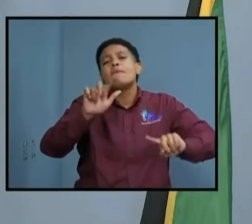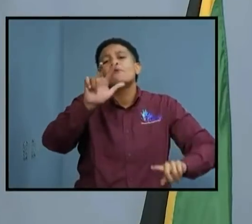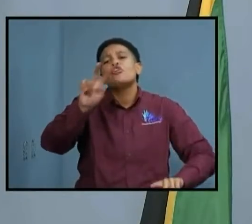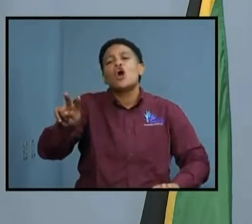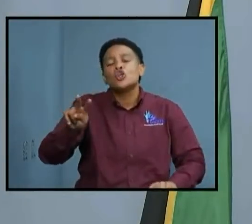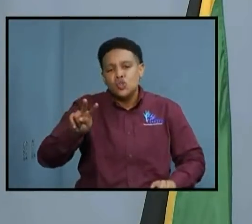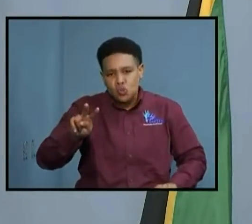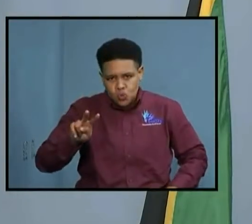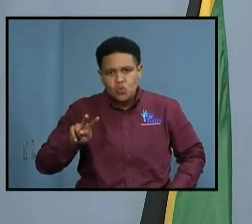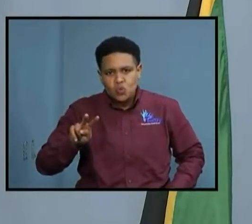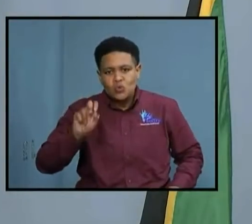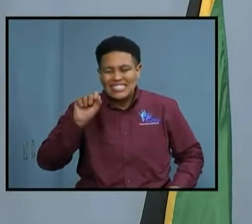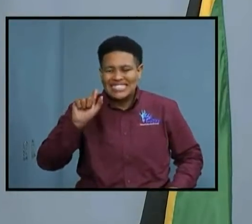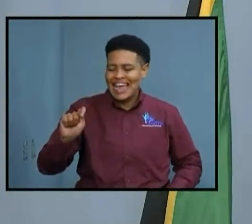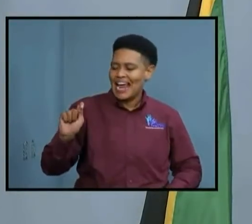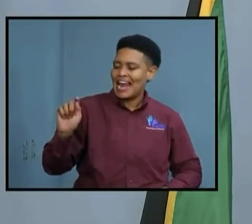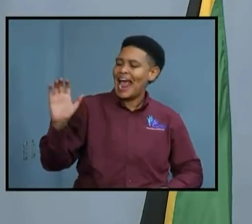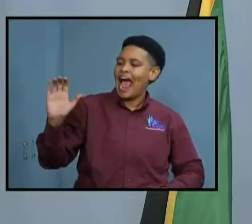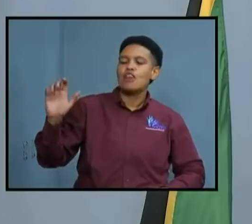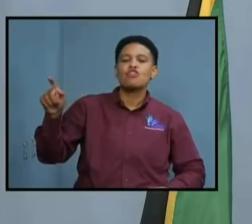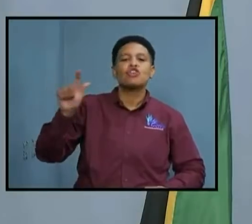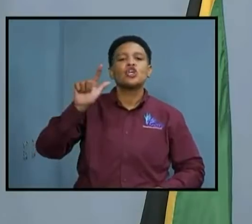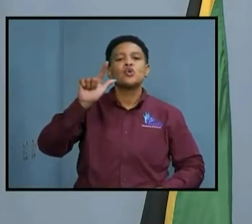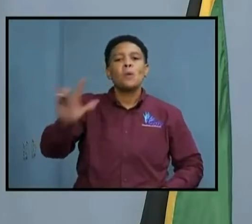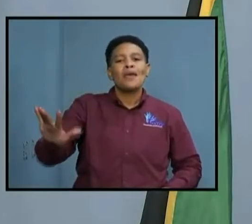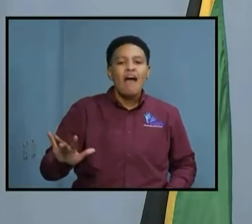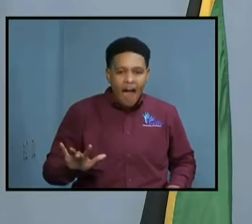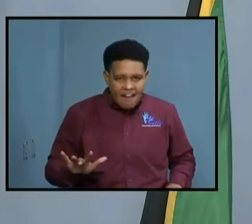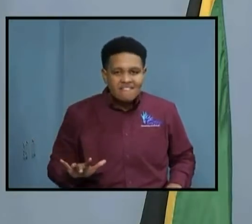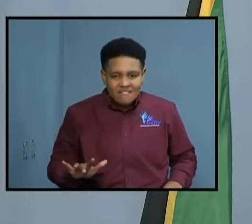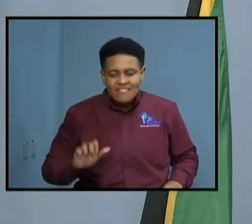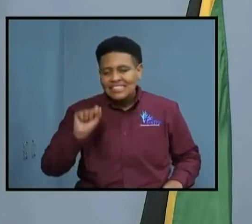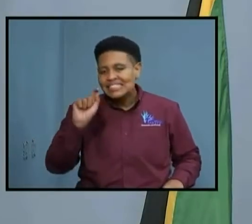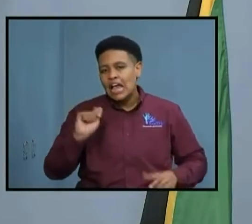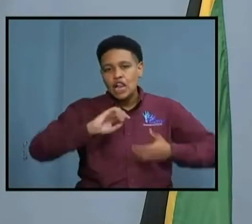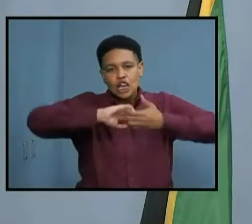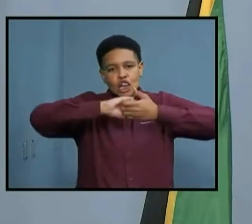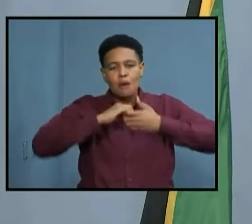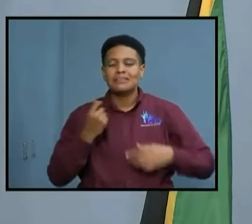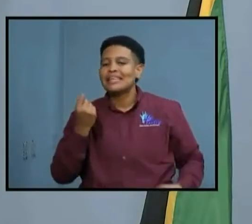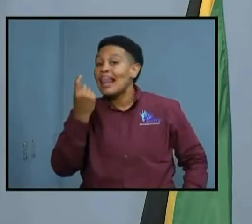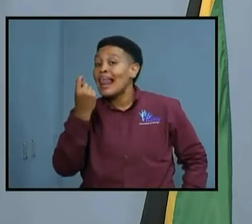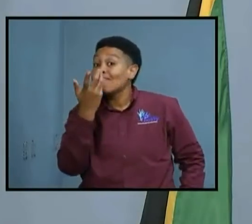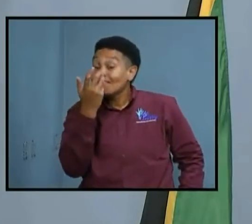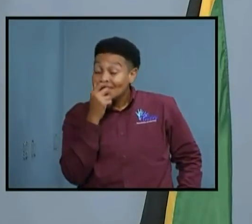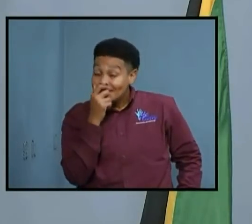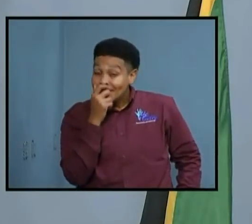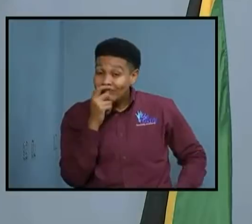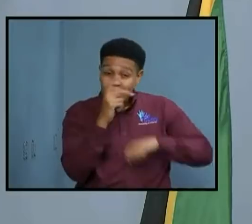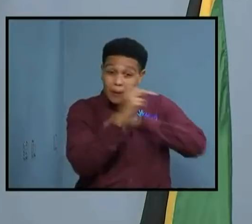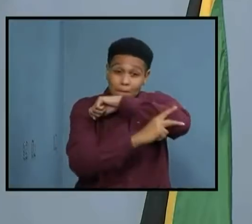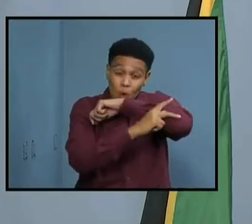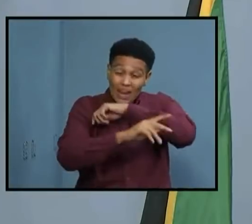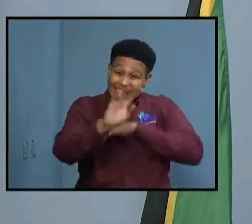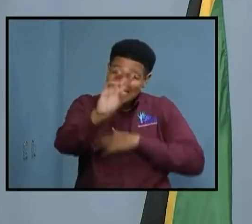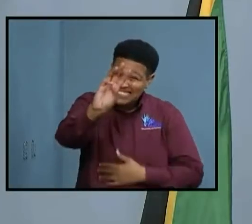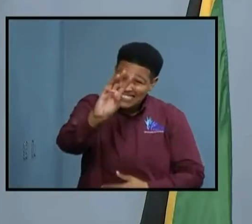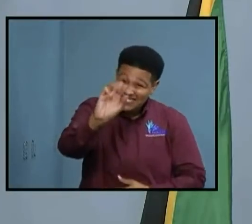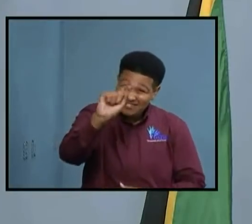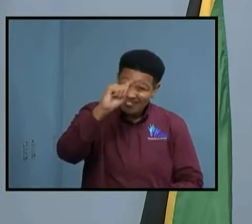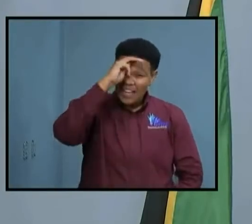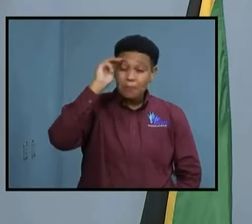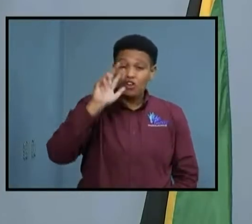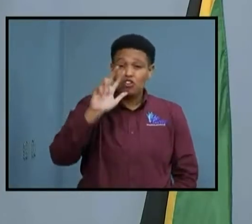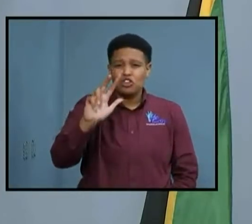32, St. Catherine, 25, St. Thomas, 11, Portland, 6, St.